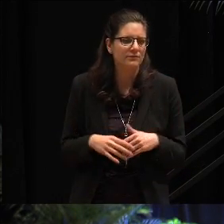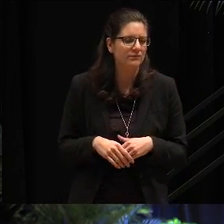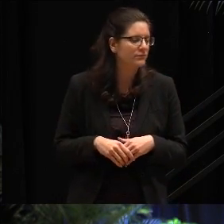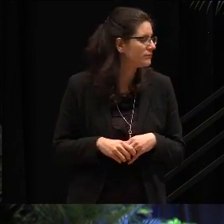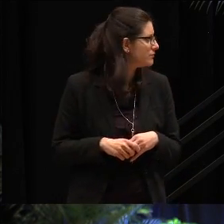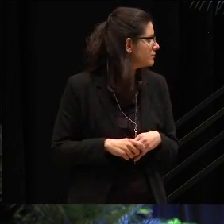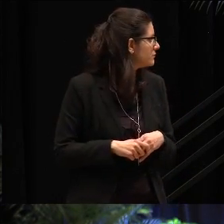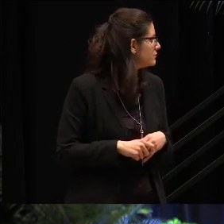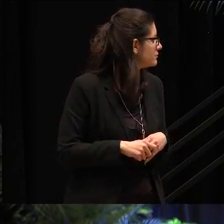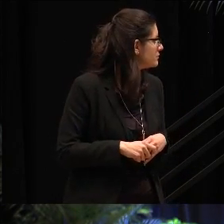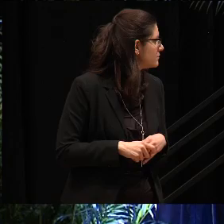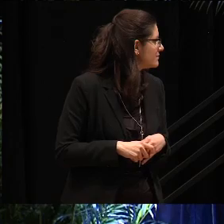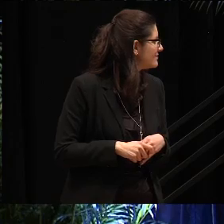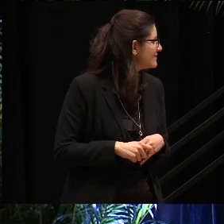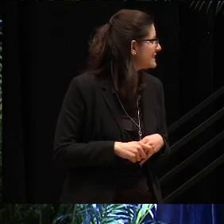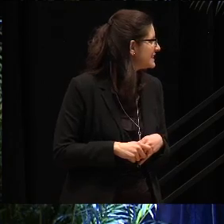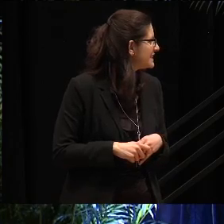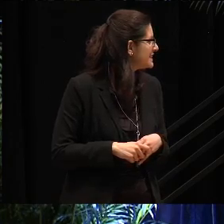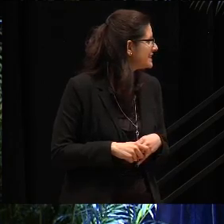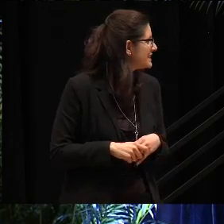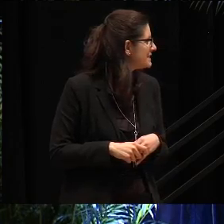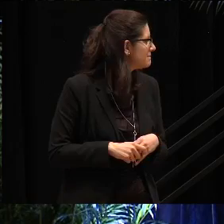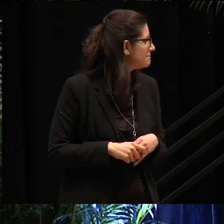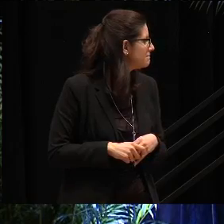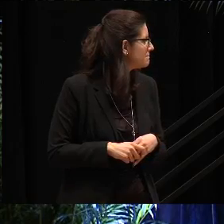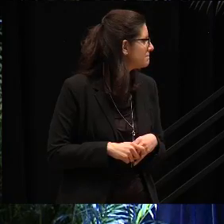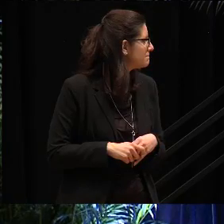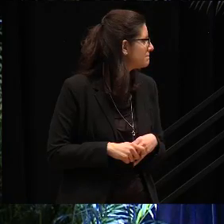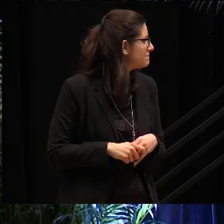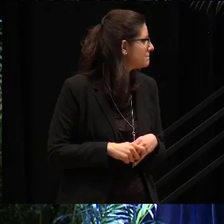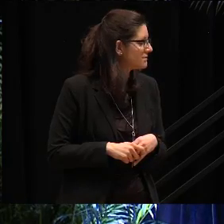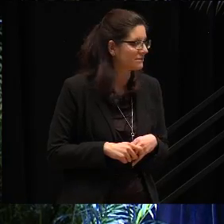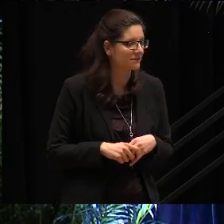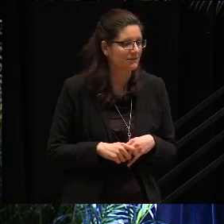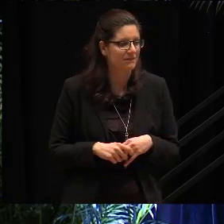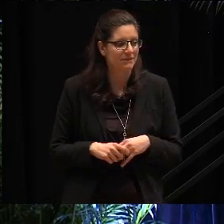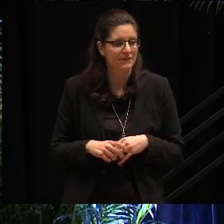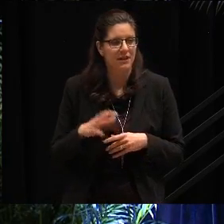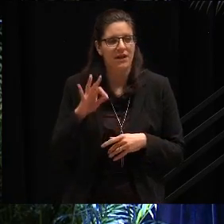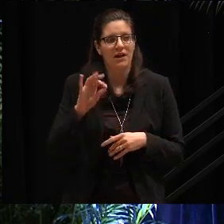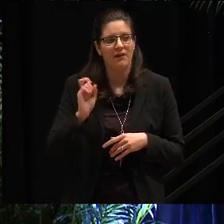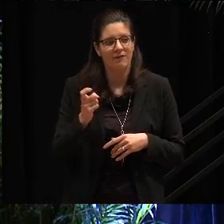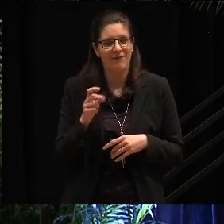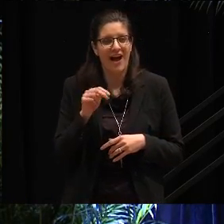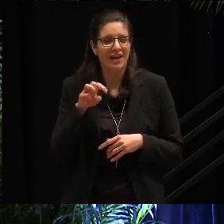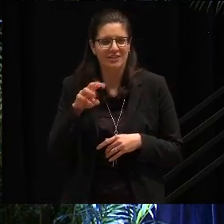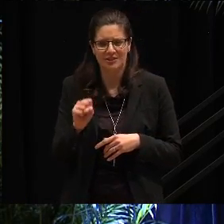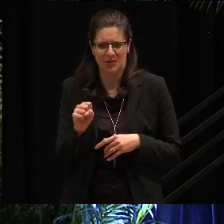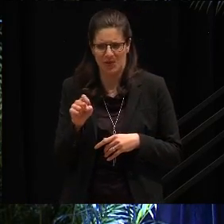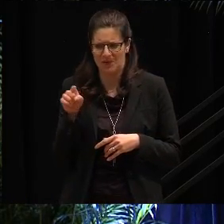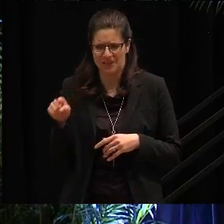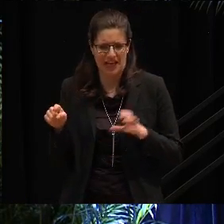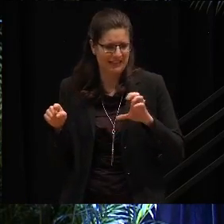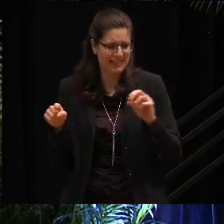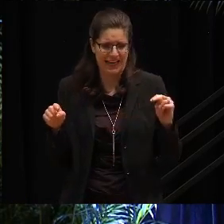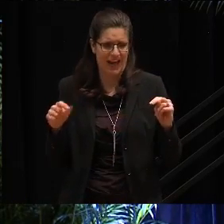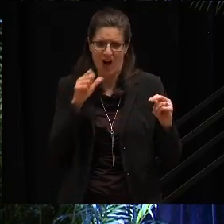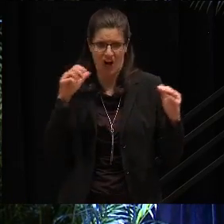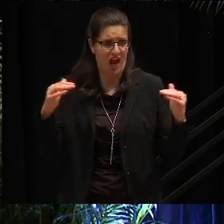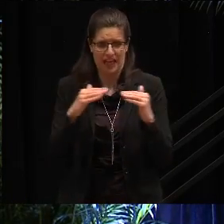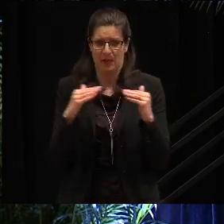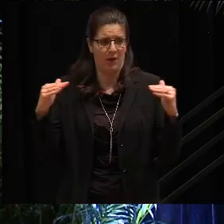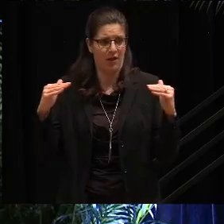I don't see the Fox News and CNN as being counterparts ideologically. Yeah.